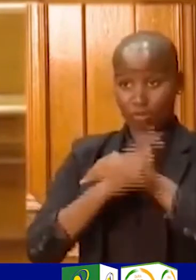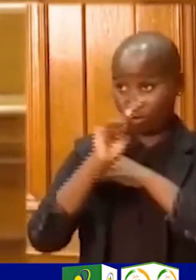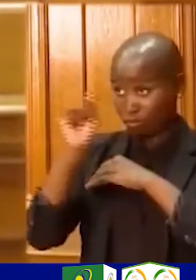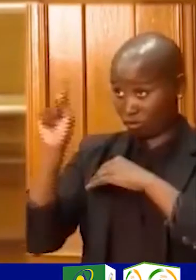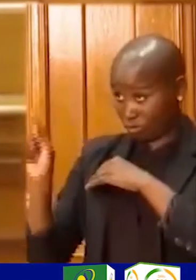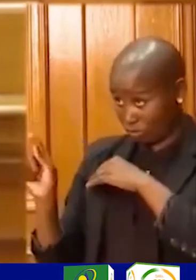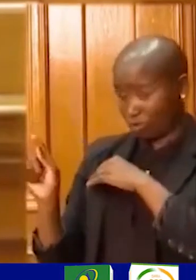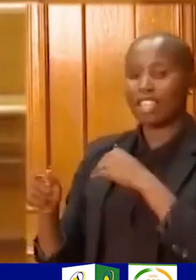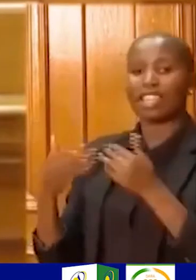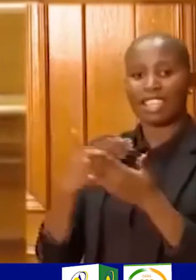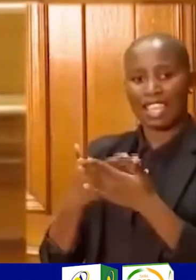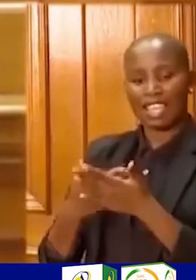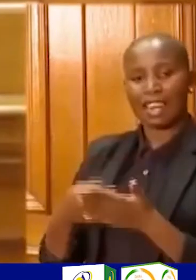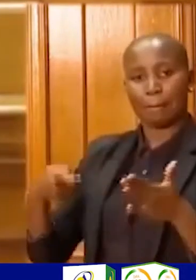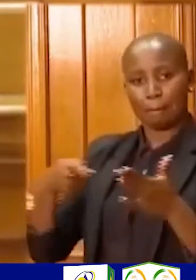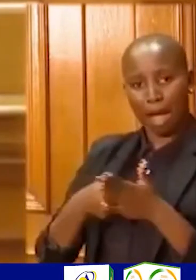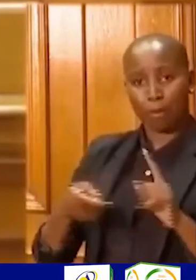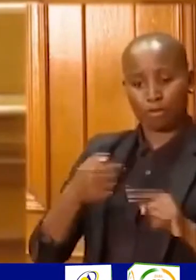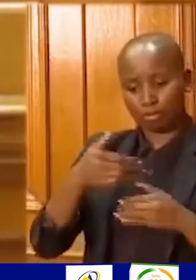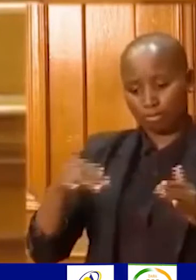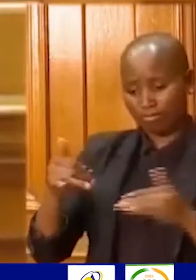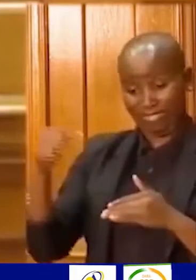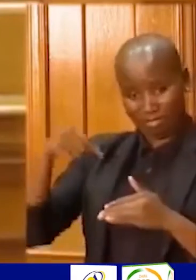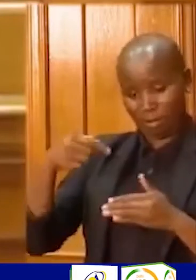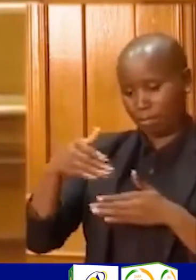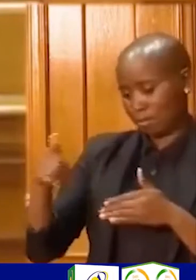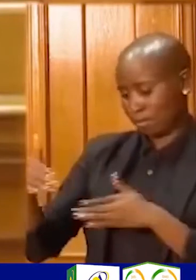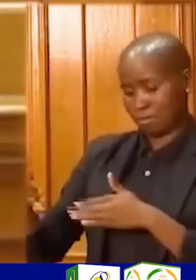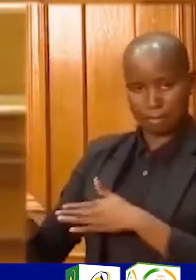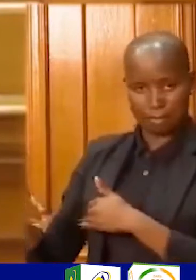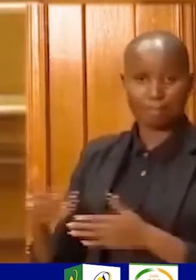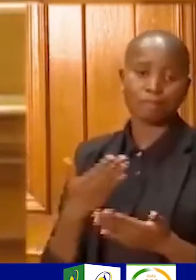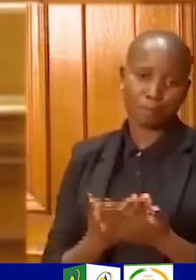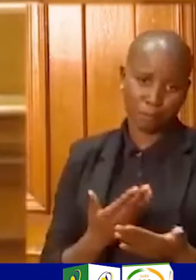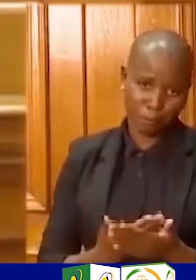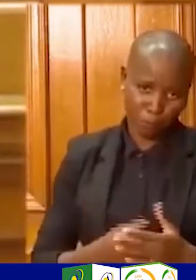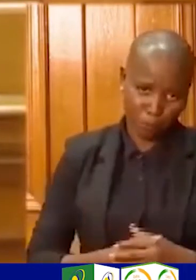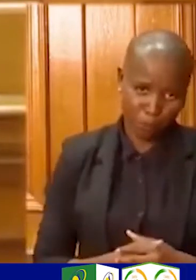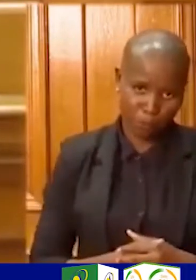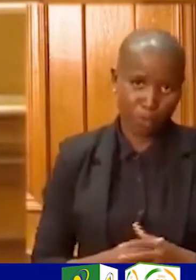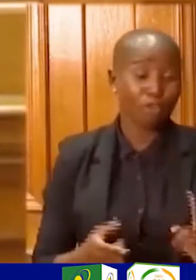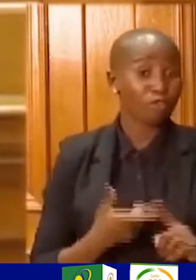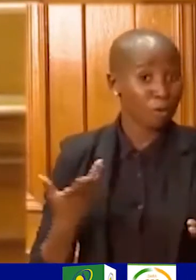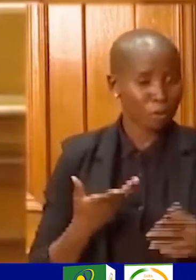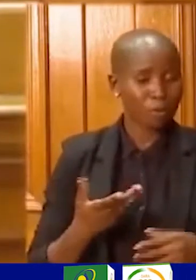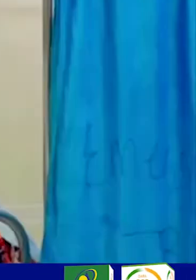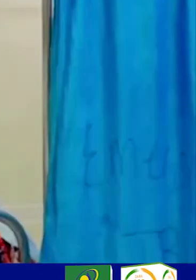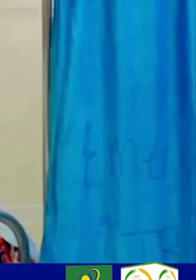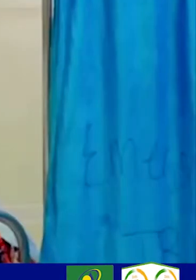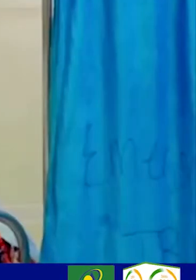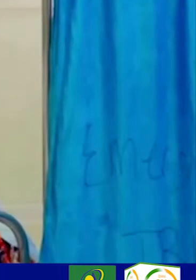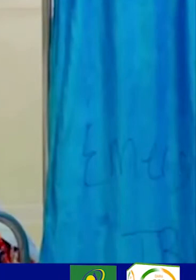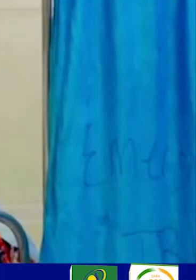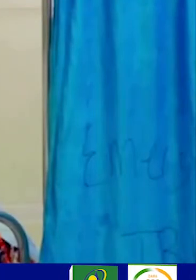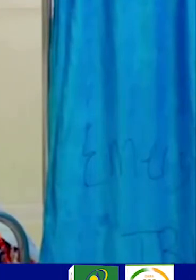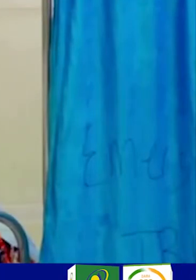doses from the pool that we've created at the African Union level. The new